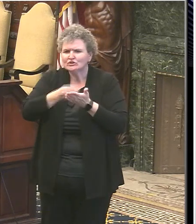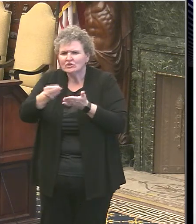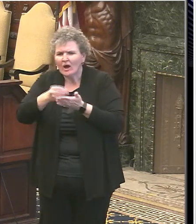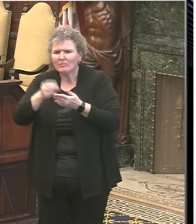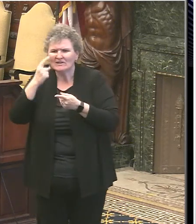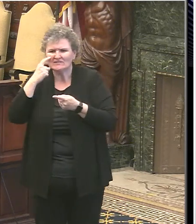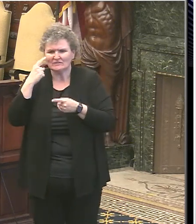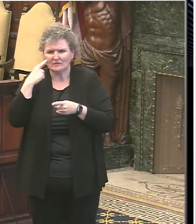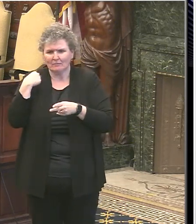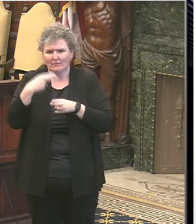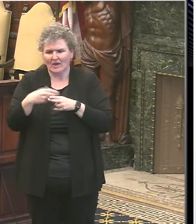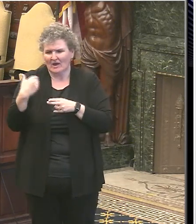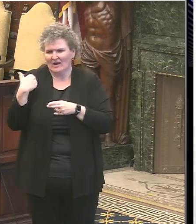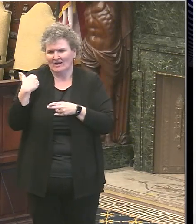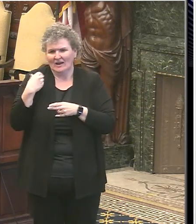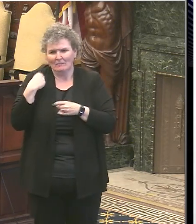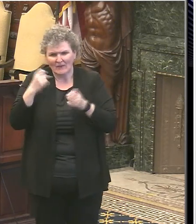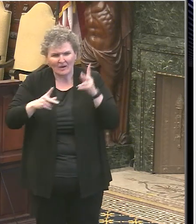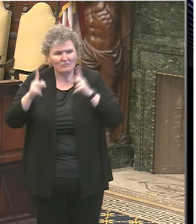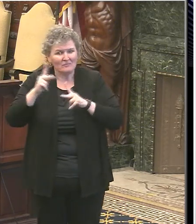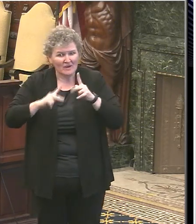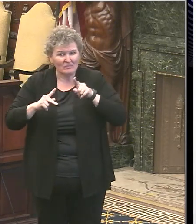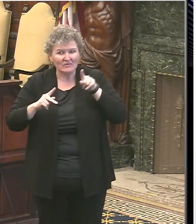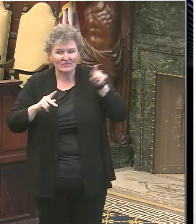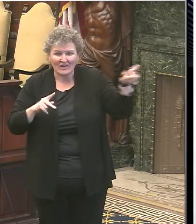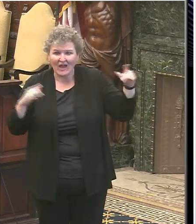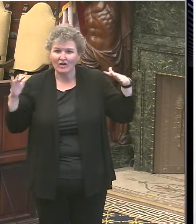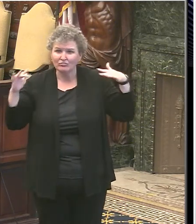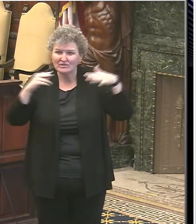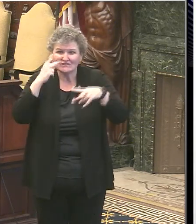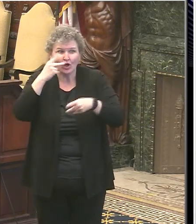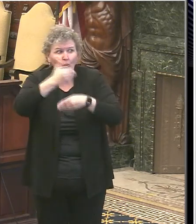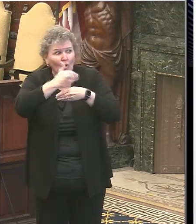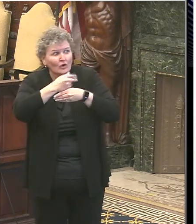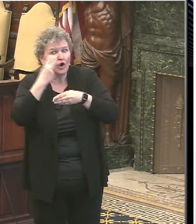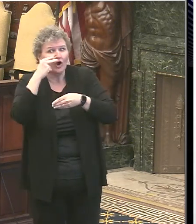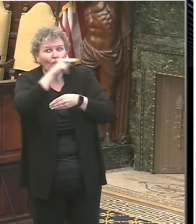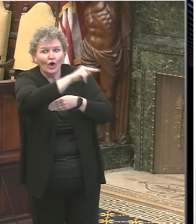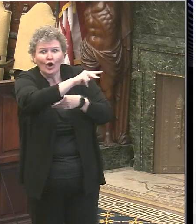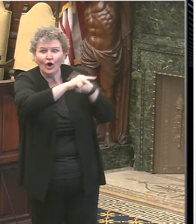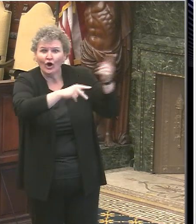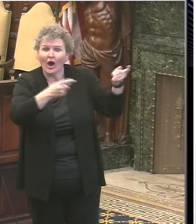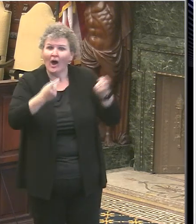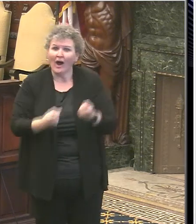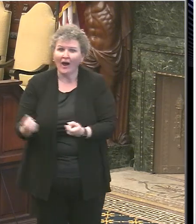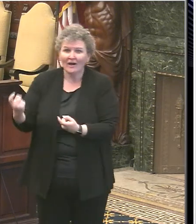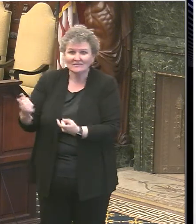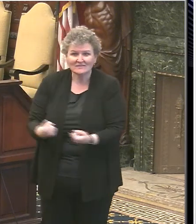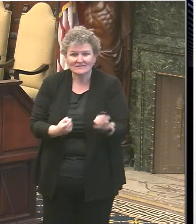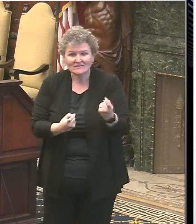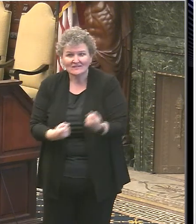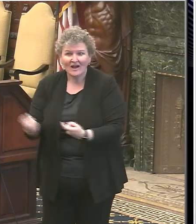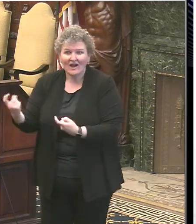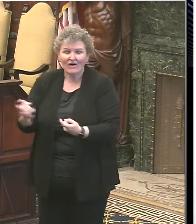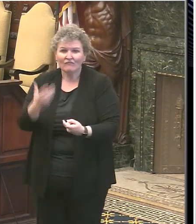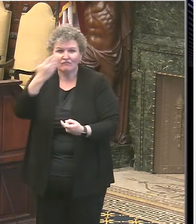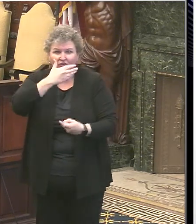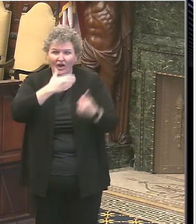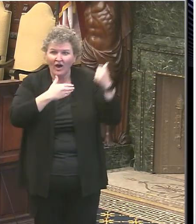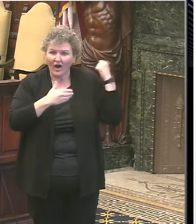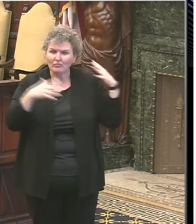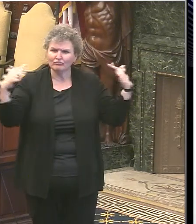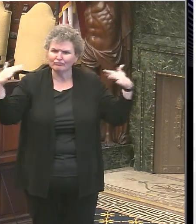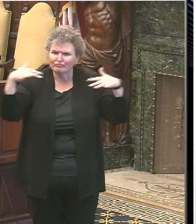before, but there's a lot of people that are, if you look out in the ice skating rink, there's people kind of crowded all around